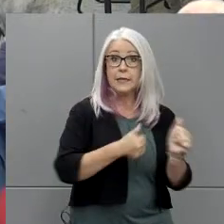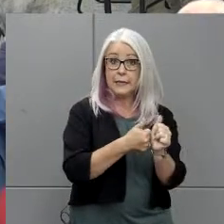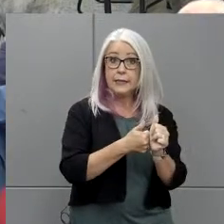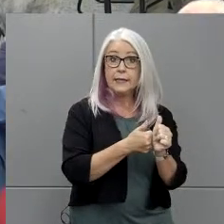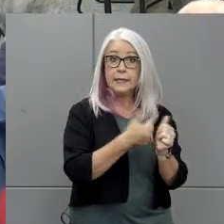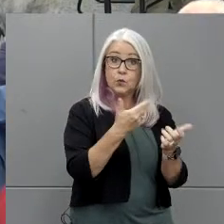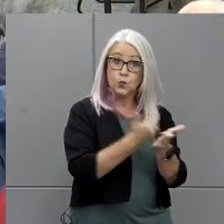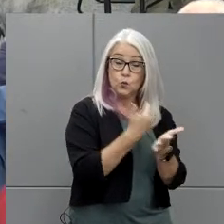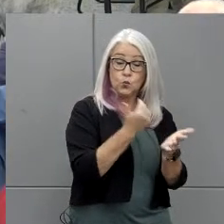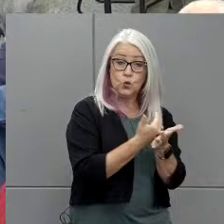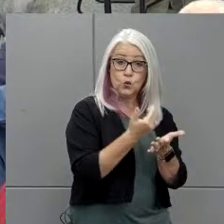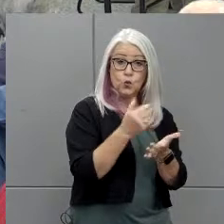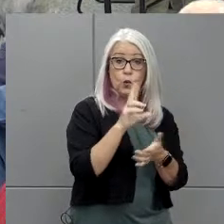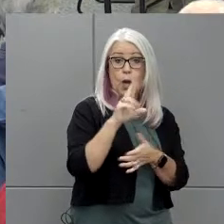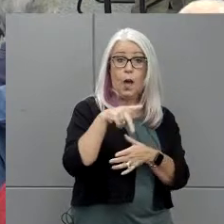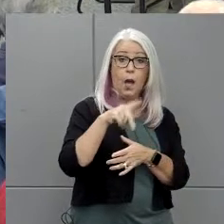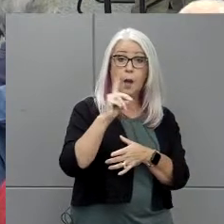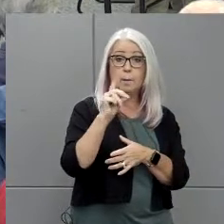Okay.